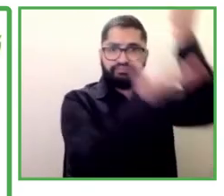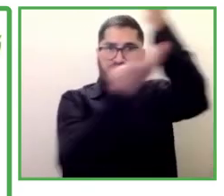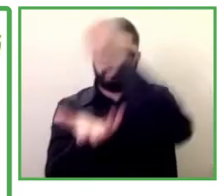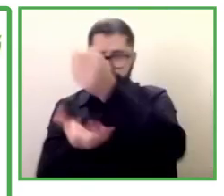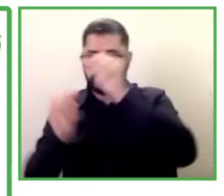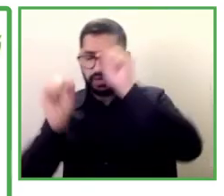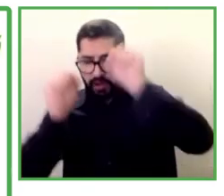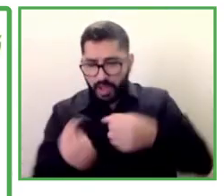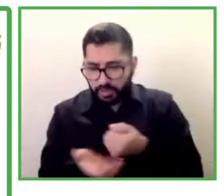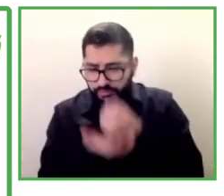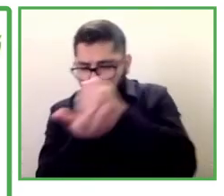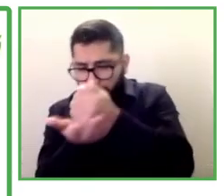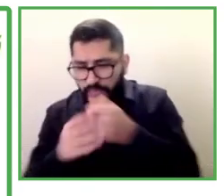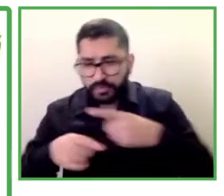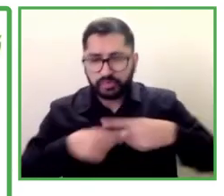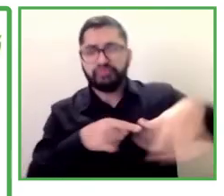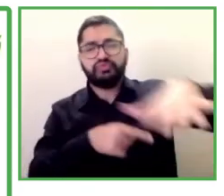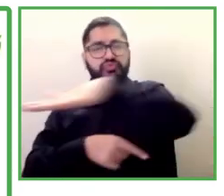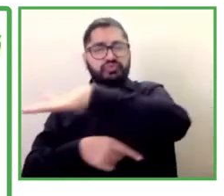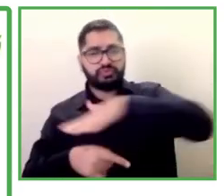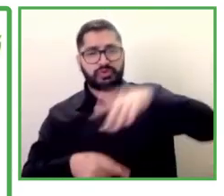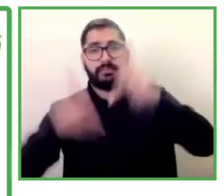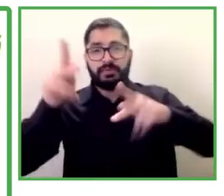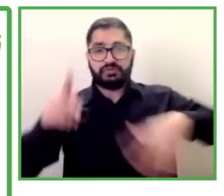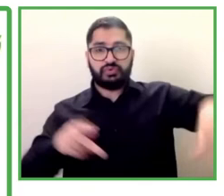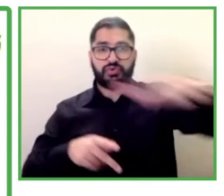autonomous communities that have this.